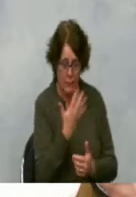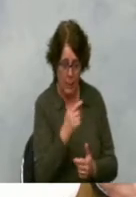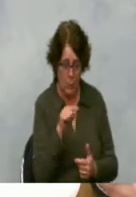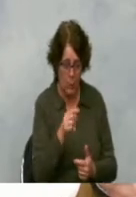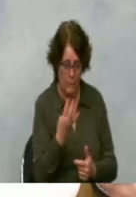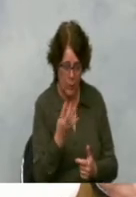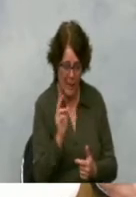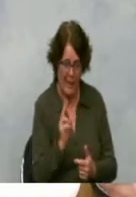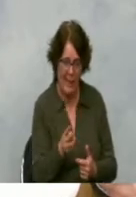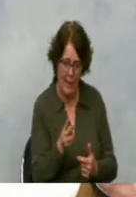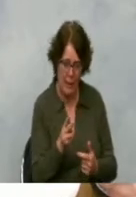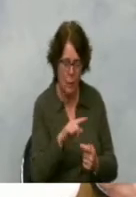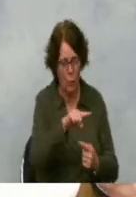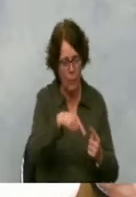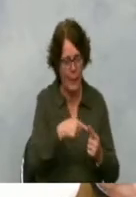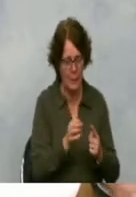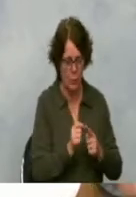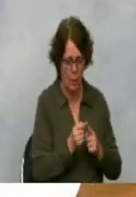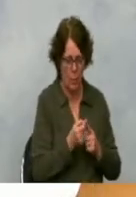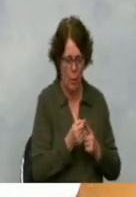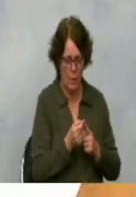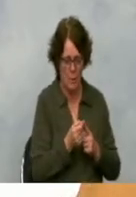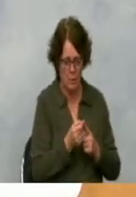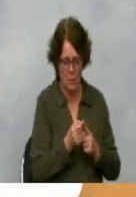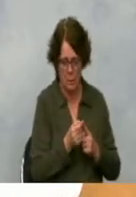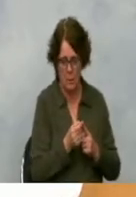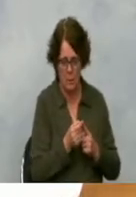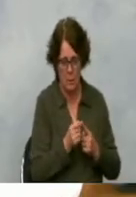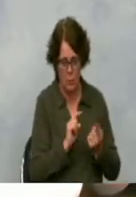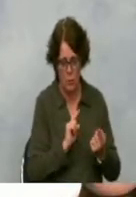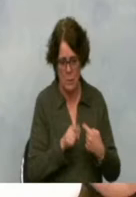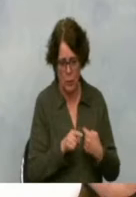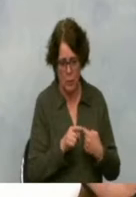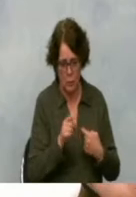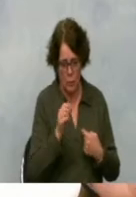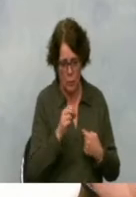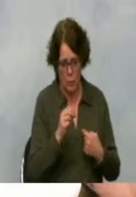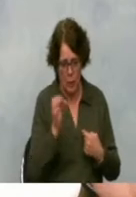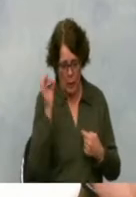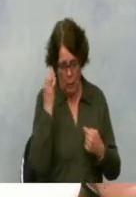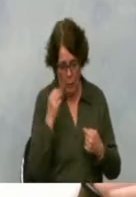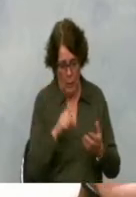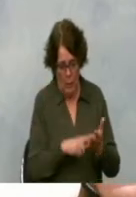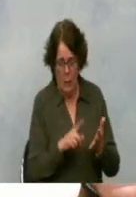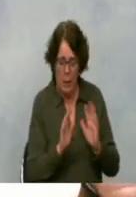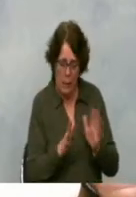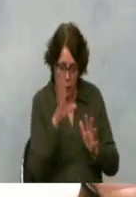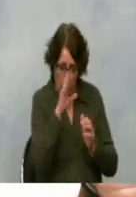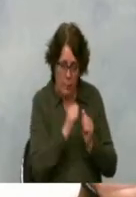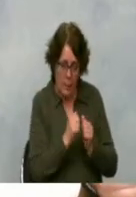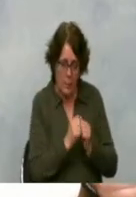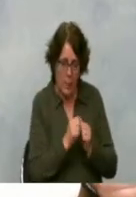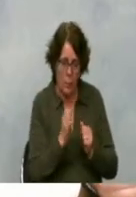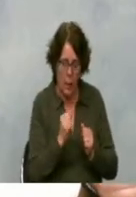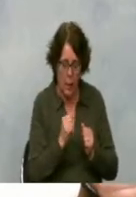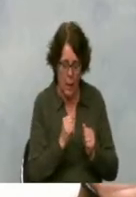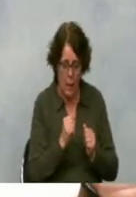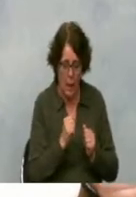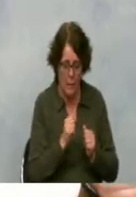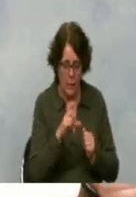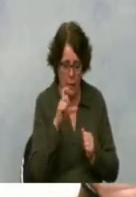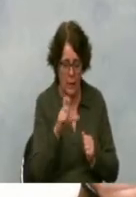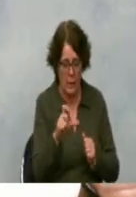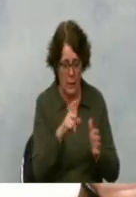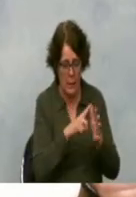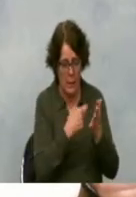I would go back to a point that I made in response to Councillor Loudon's question. We do need to bear in mind we have these carbon reduction